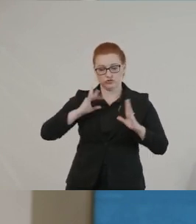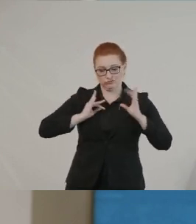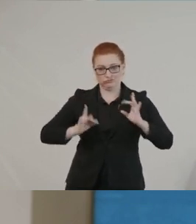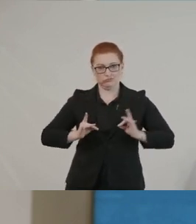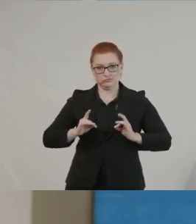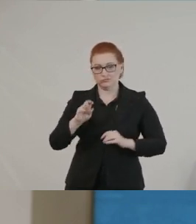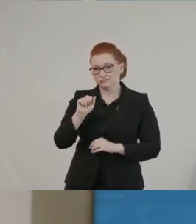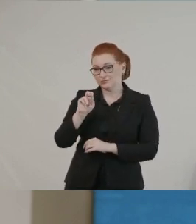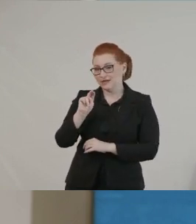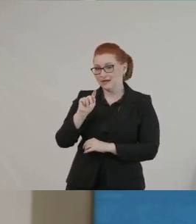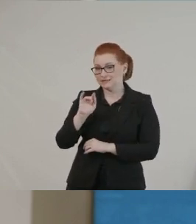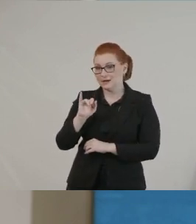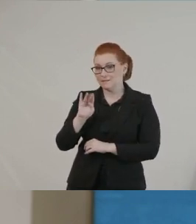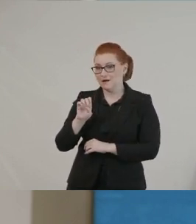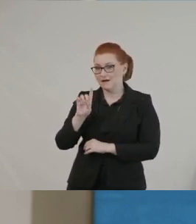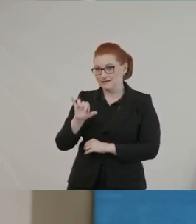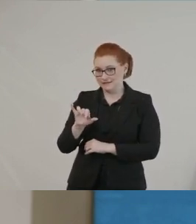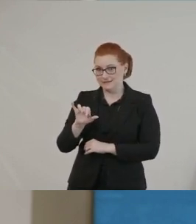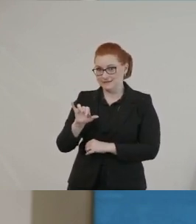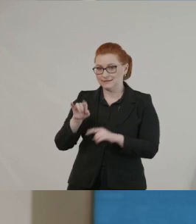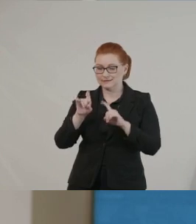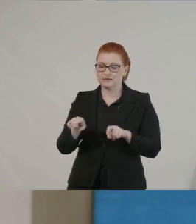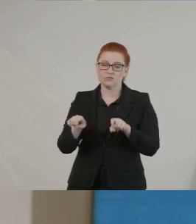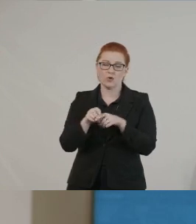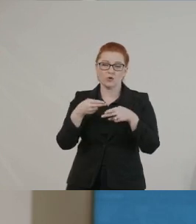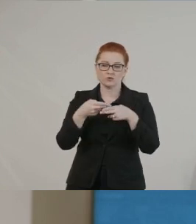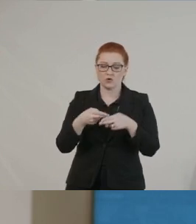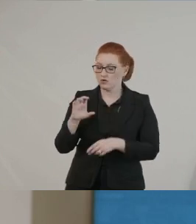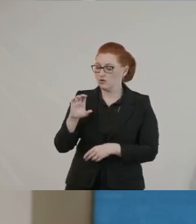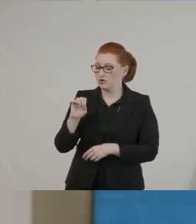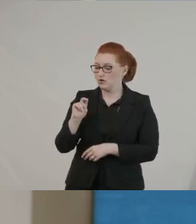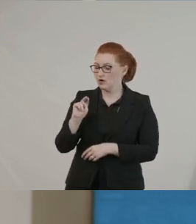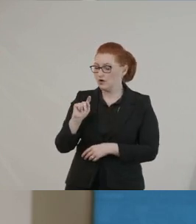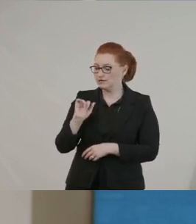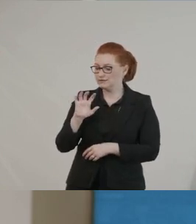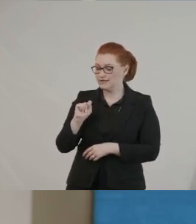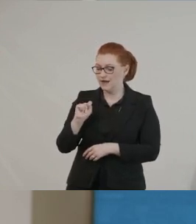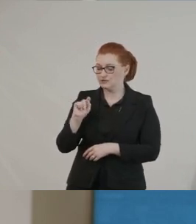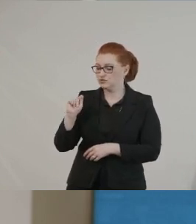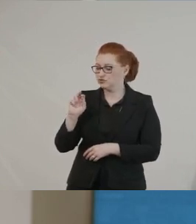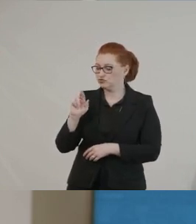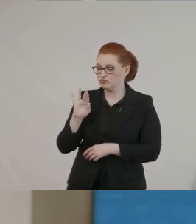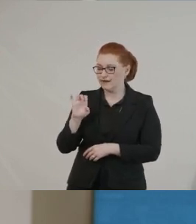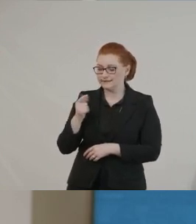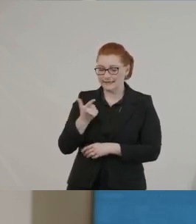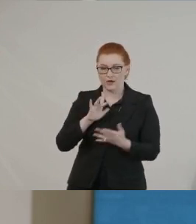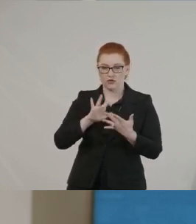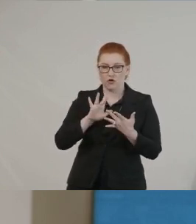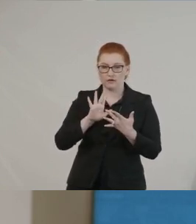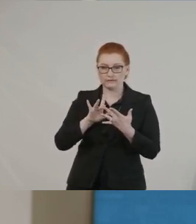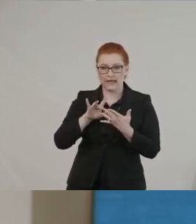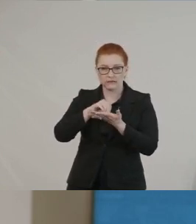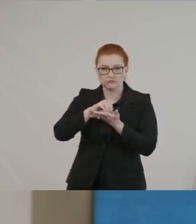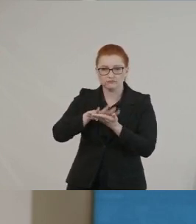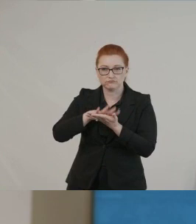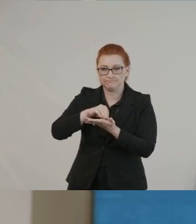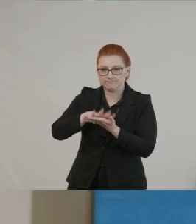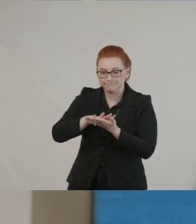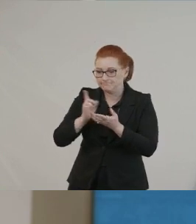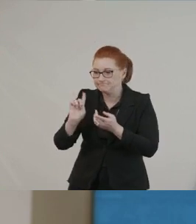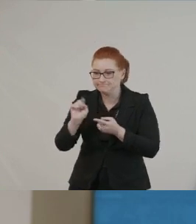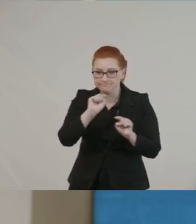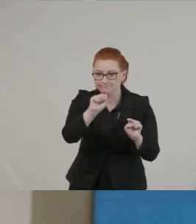important component of it. We will be identifying technological resources as well as additional staffing resources and funding for our